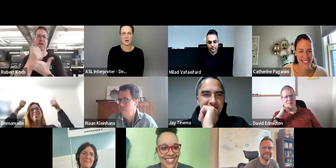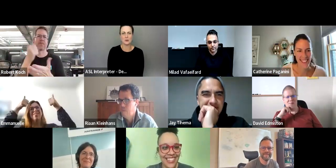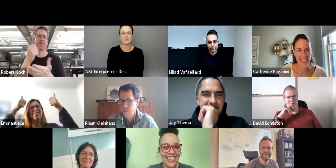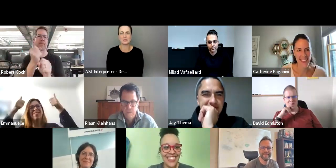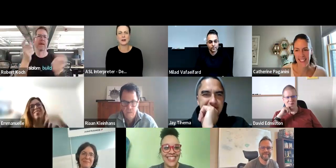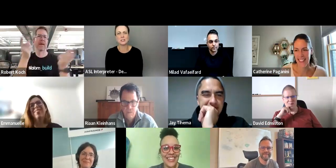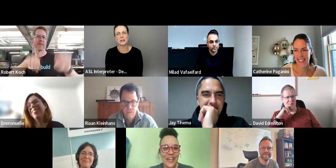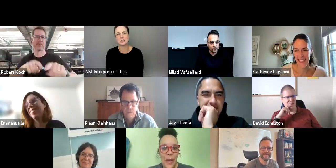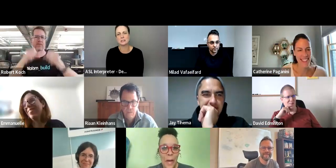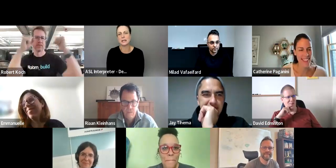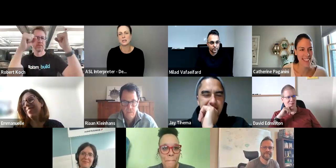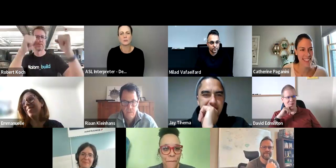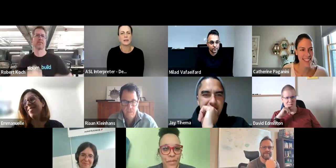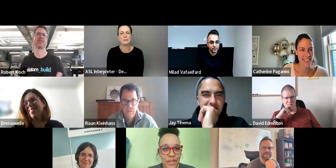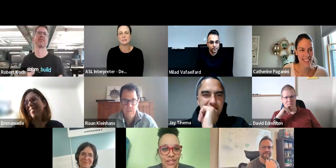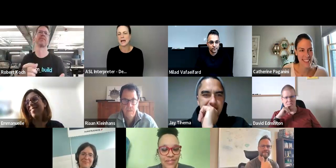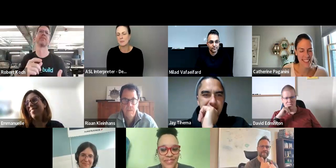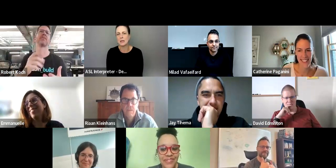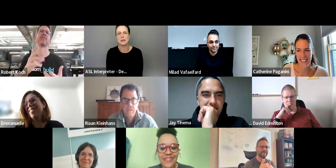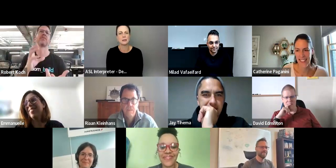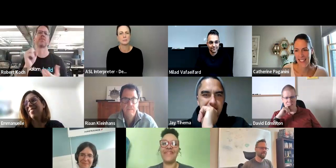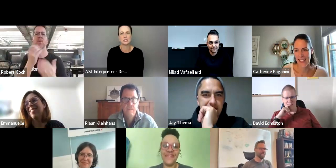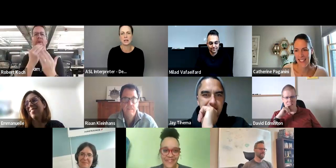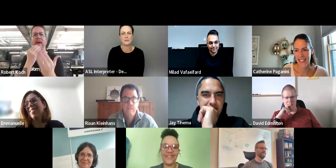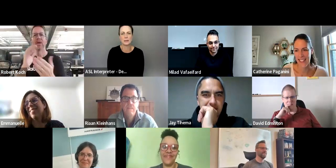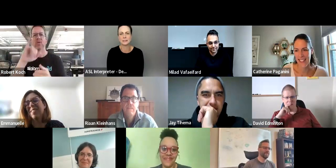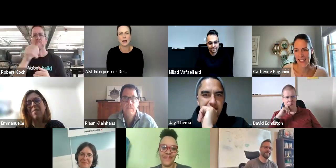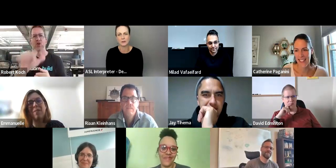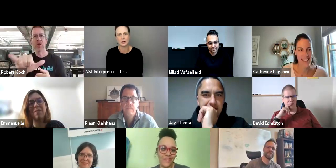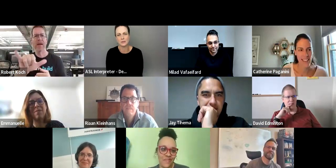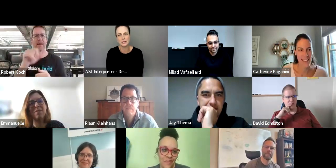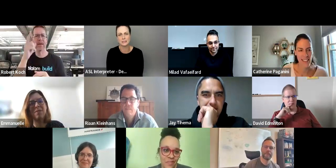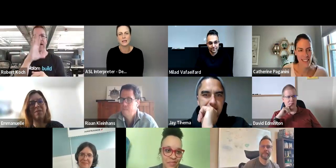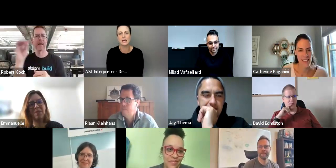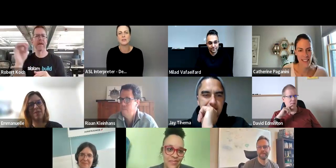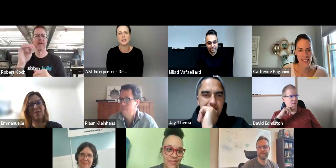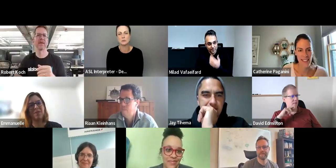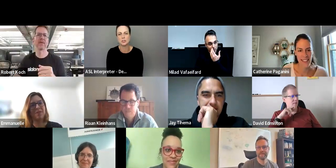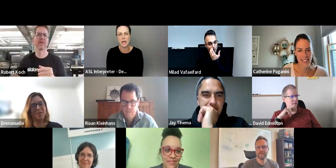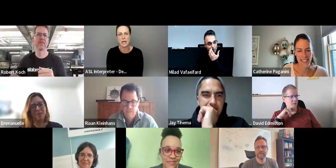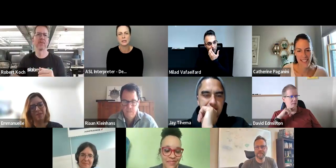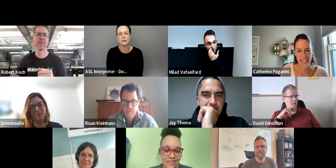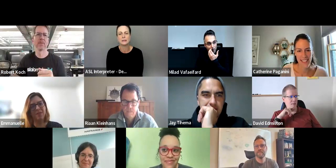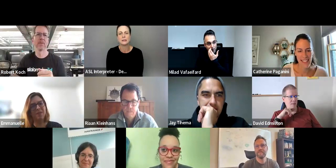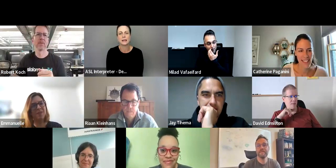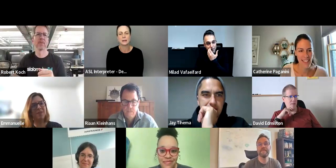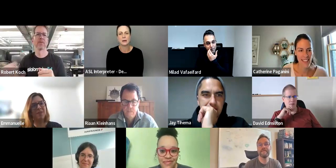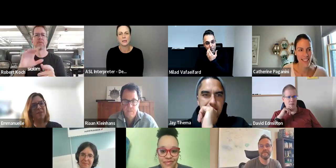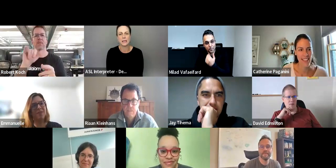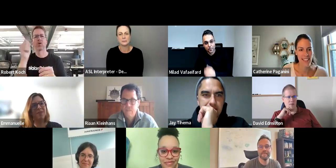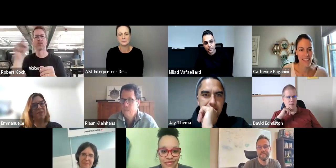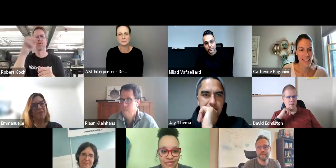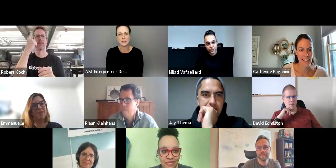OHHWG. So congratulations. Thank you for making this happen. Appreciate everybody's effort on this. And thank you, Jay